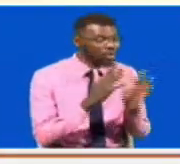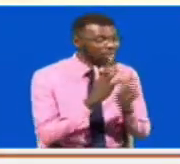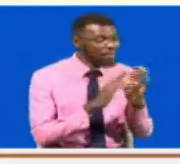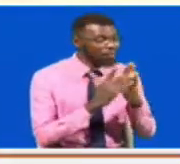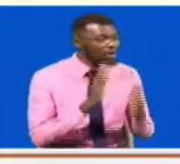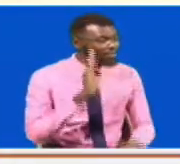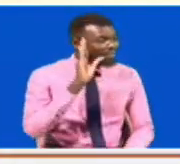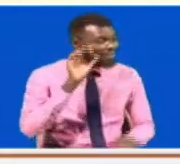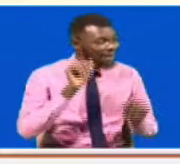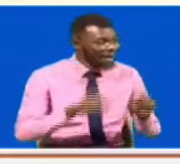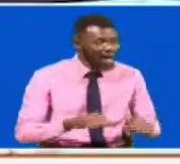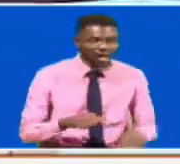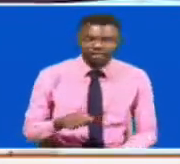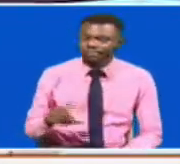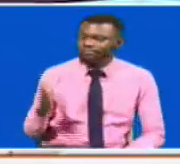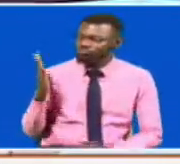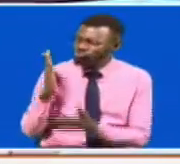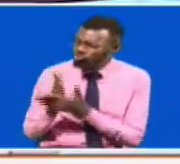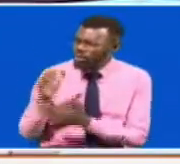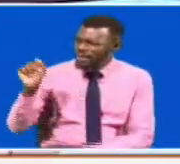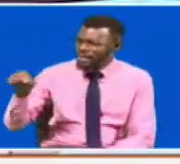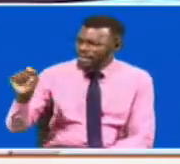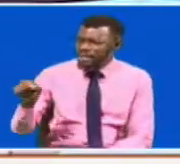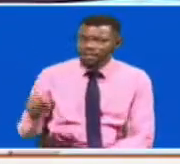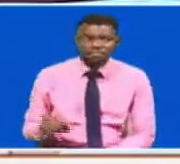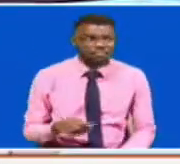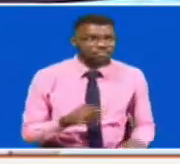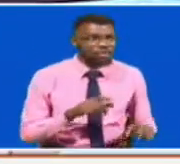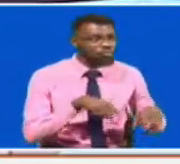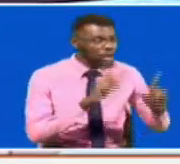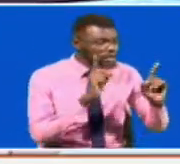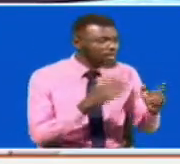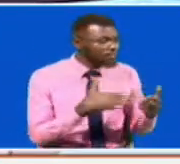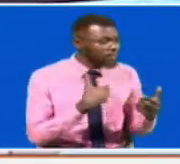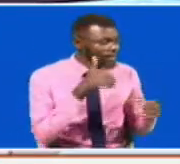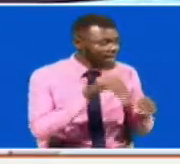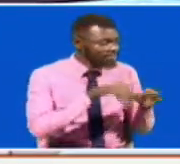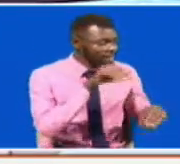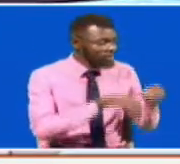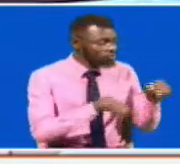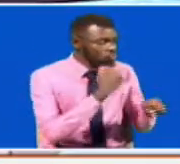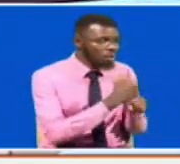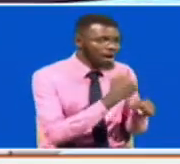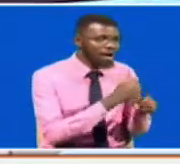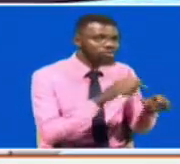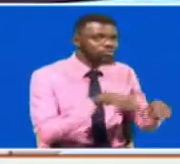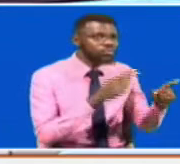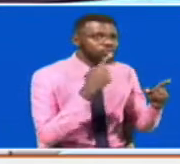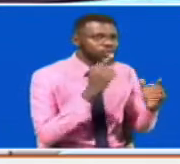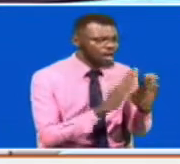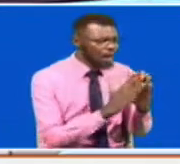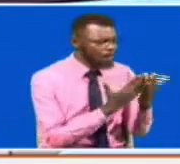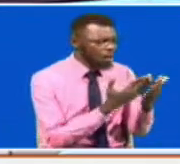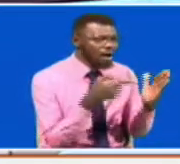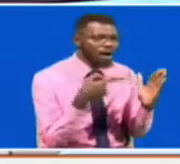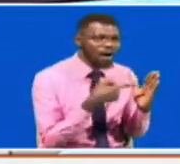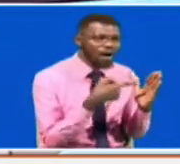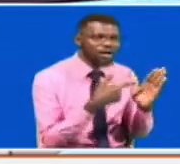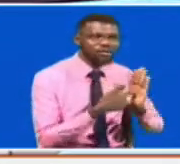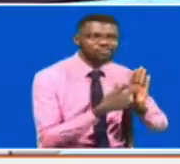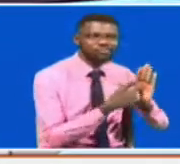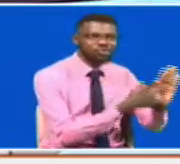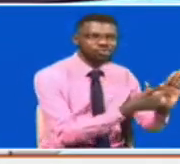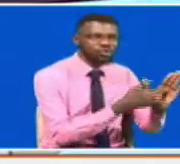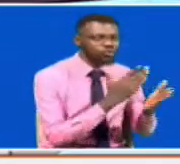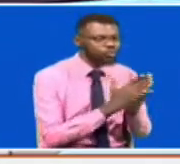Absolutely. This account is true. Absolutely. You are in the front row. Absolutely. Of that election. Absolutely. You say this book is an immortal expression of your